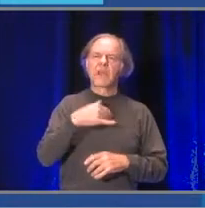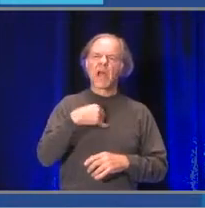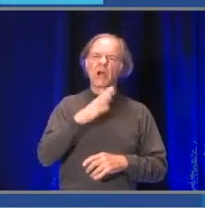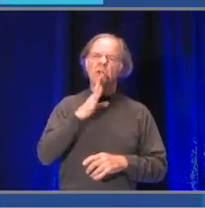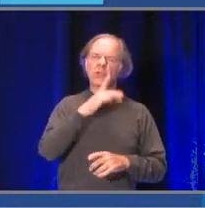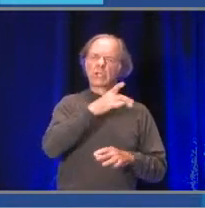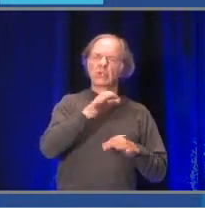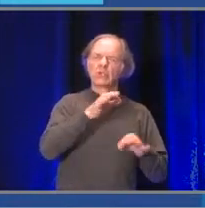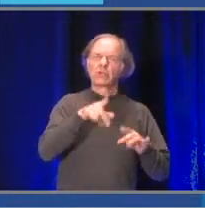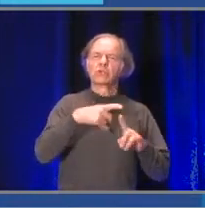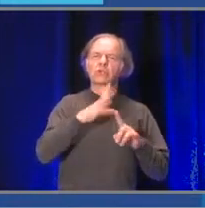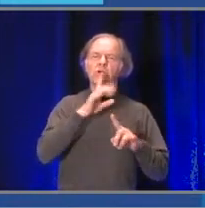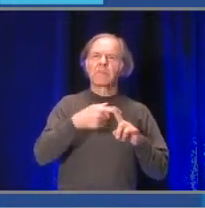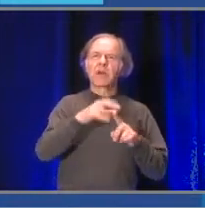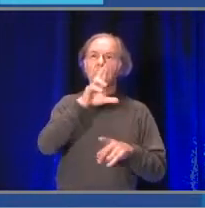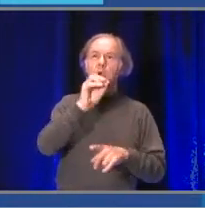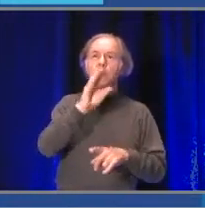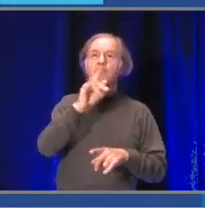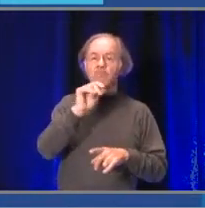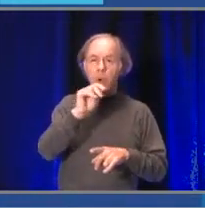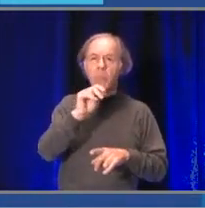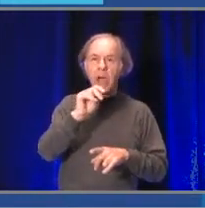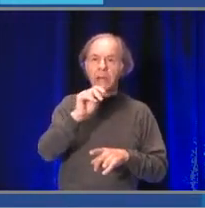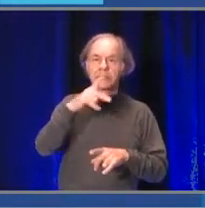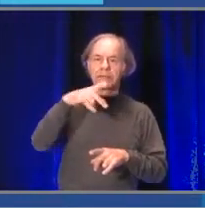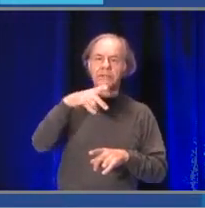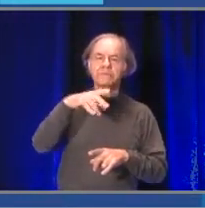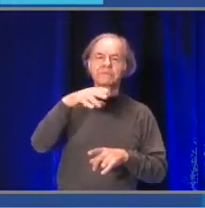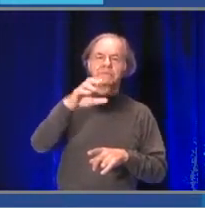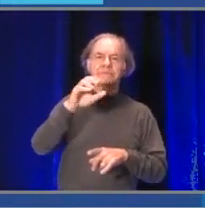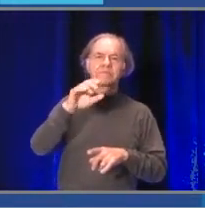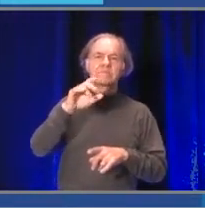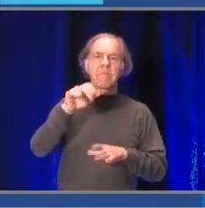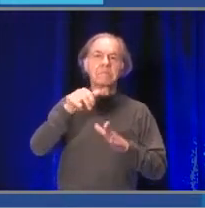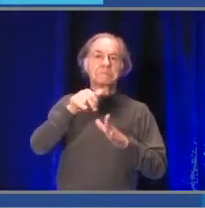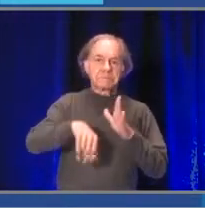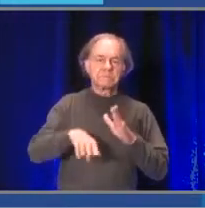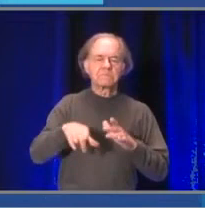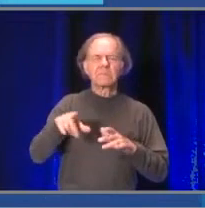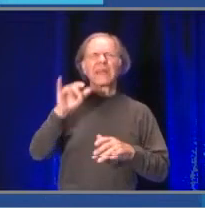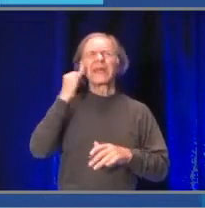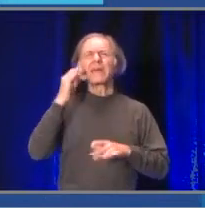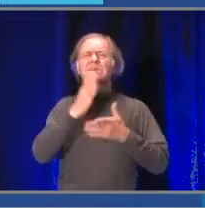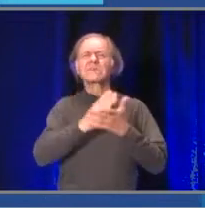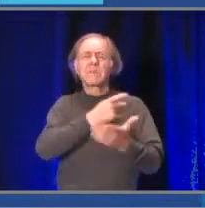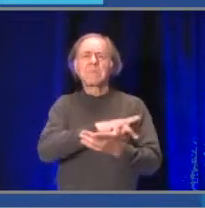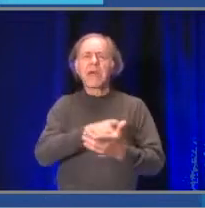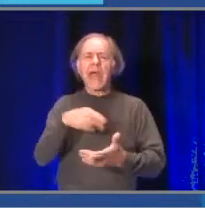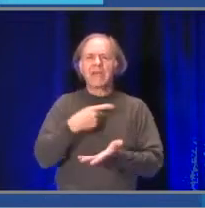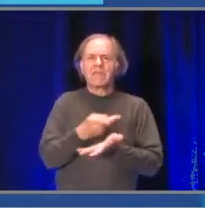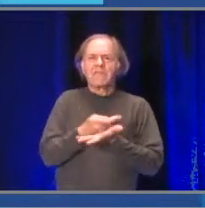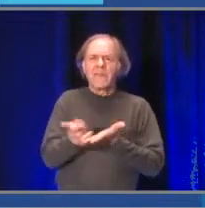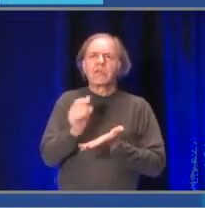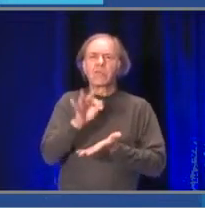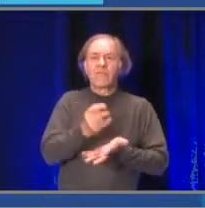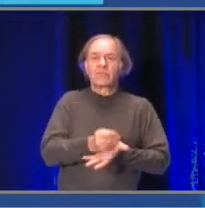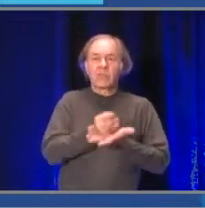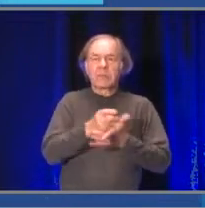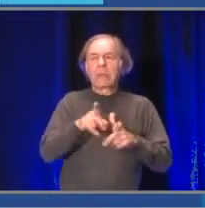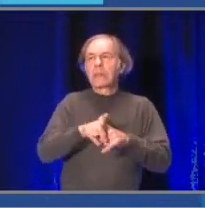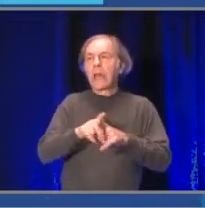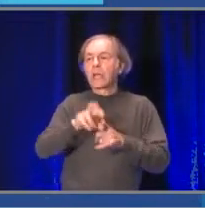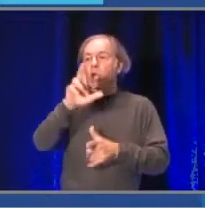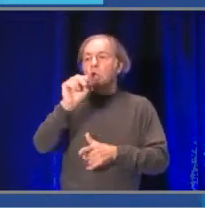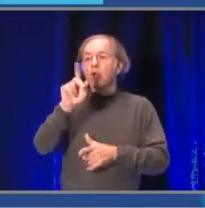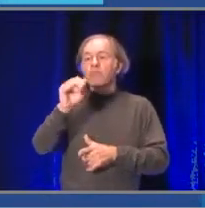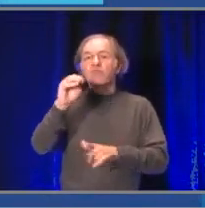robotic prostatectomy, how about patients who have failure of prostate cancer treatments, radiation